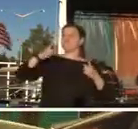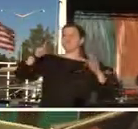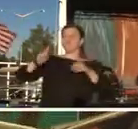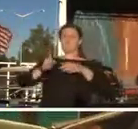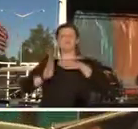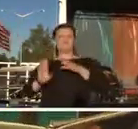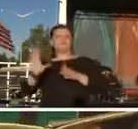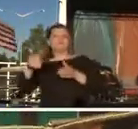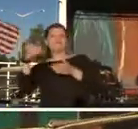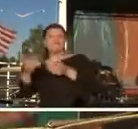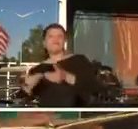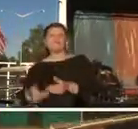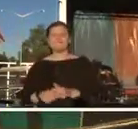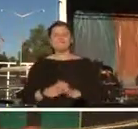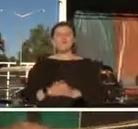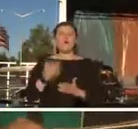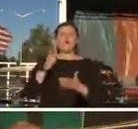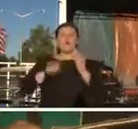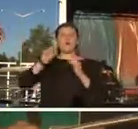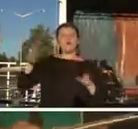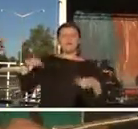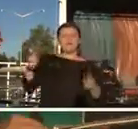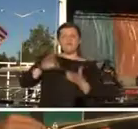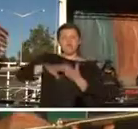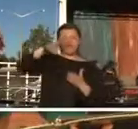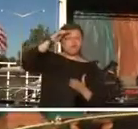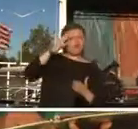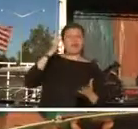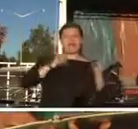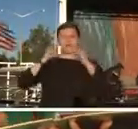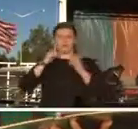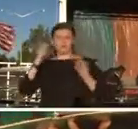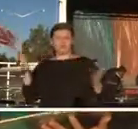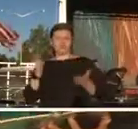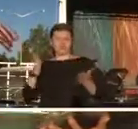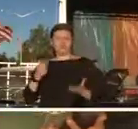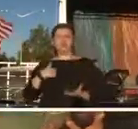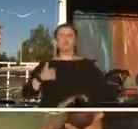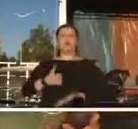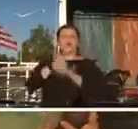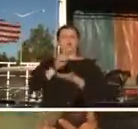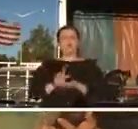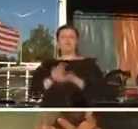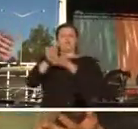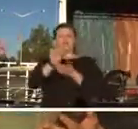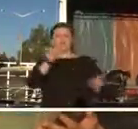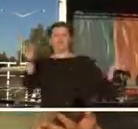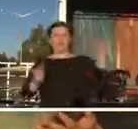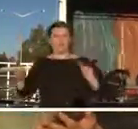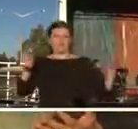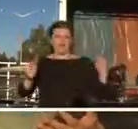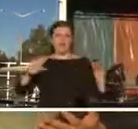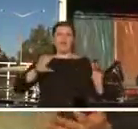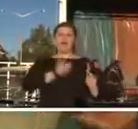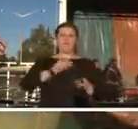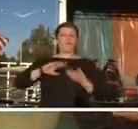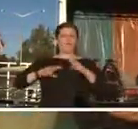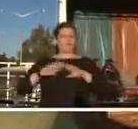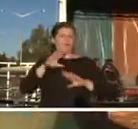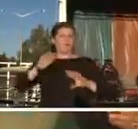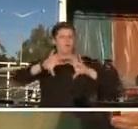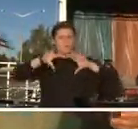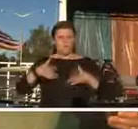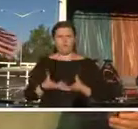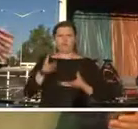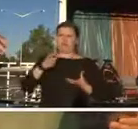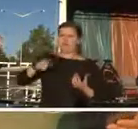encouraged you to use what you've learned and experienced to uplift others. Our community and our world need you,